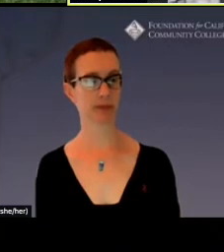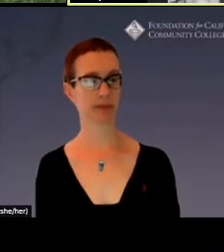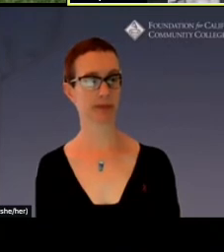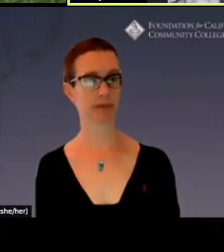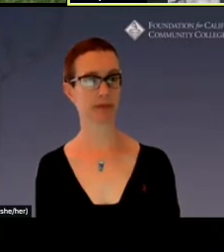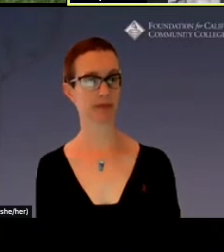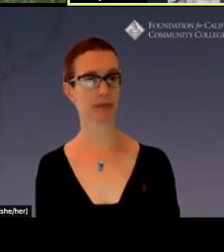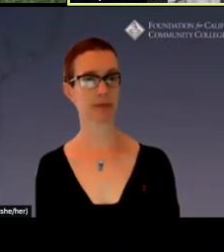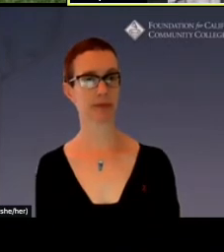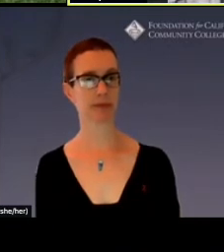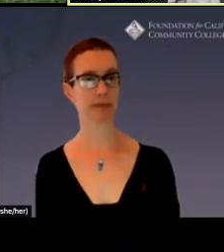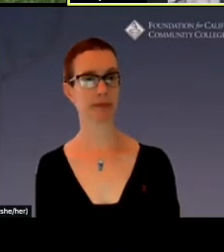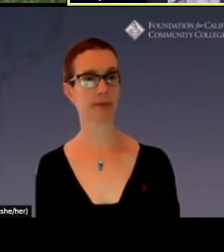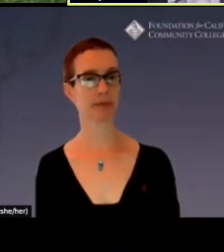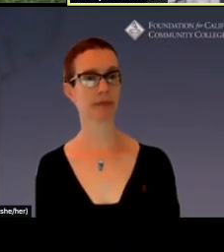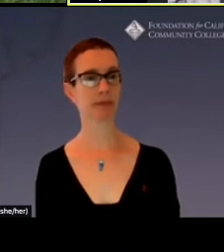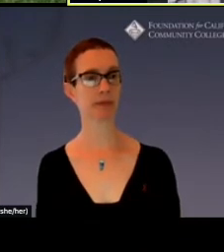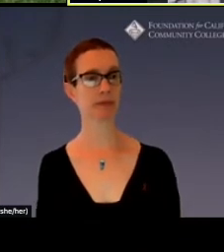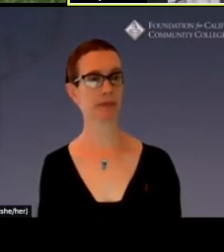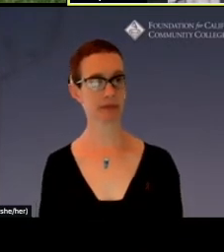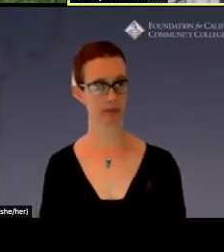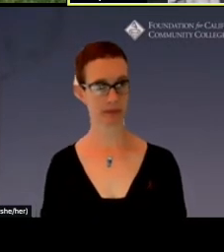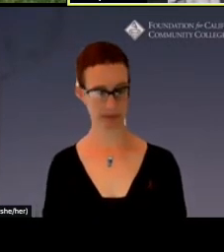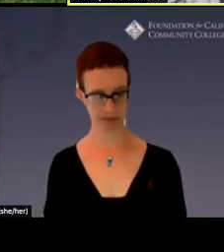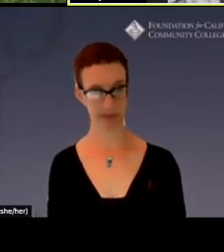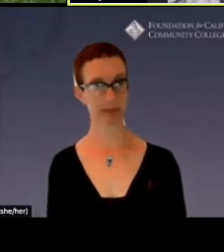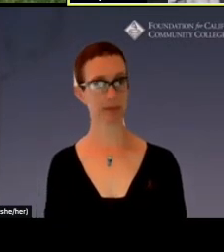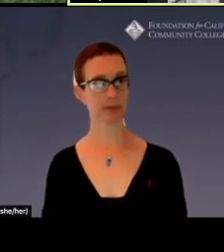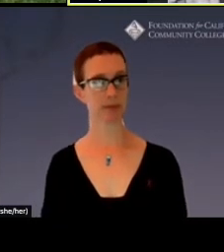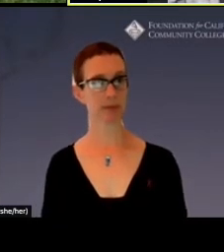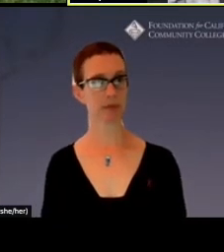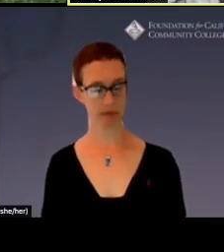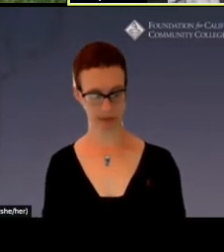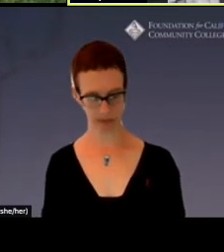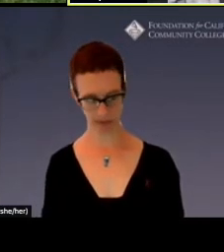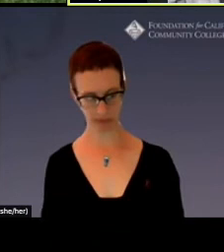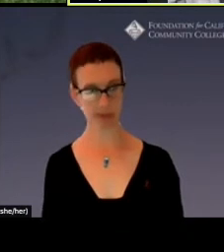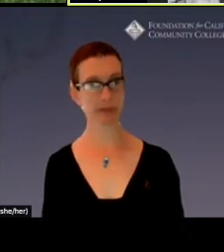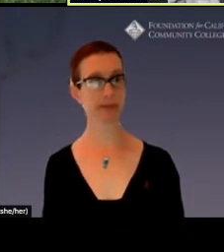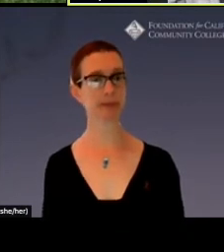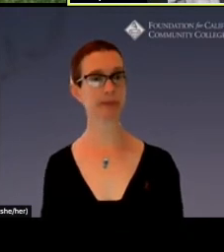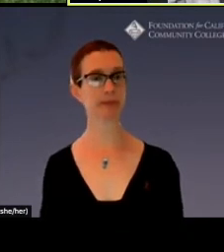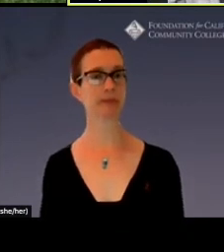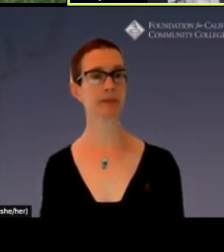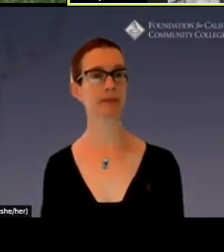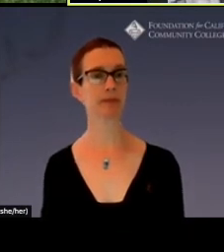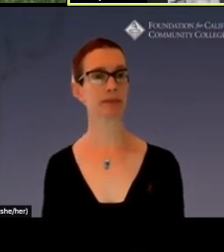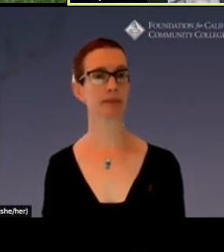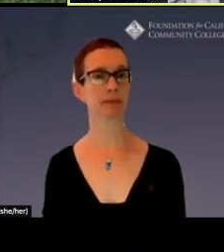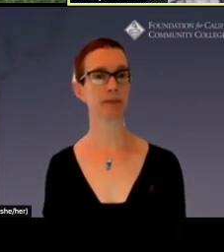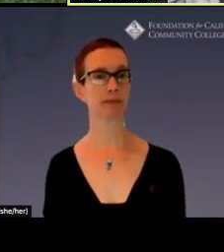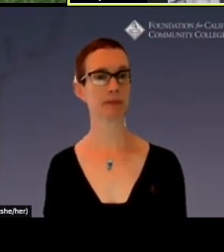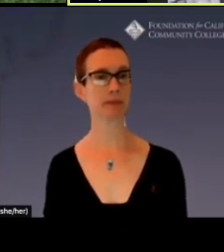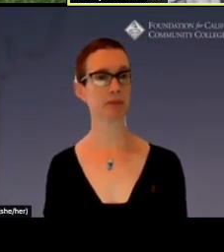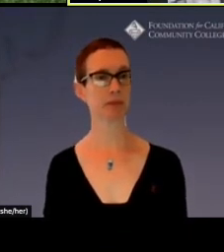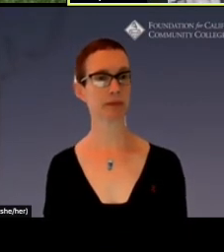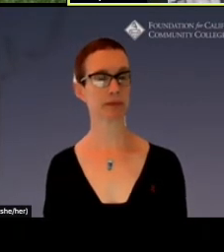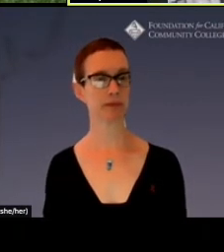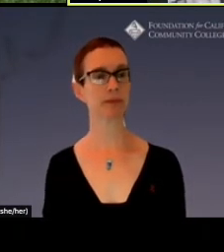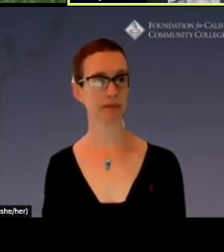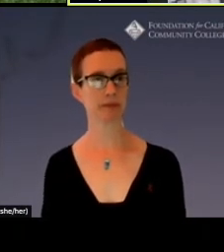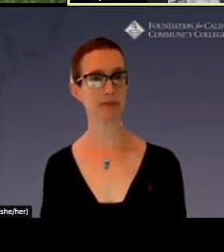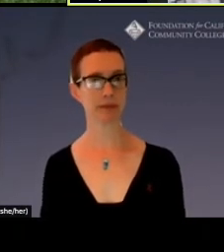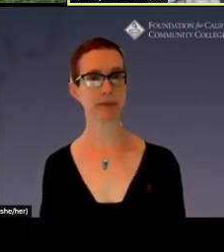did say 25%. We'll make sure to go back to the legal language and check. I believe